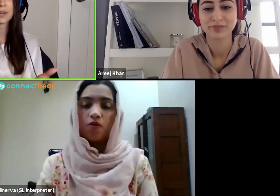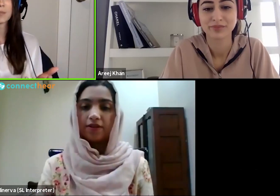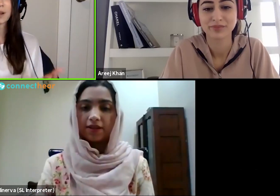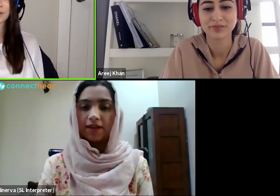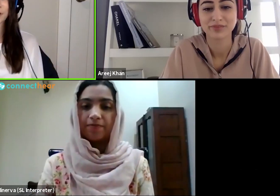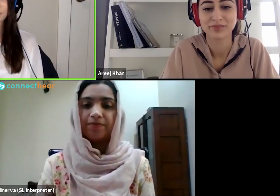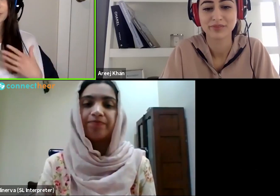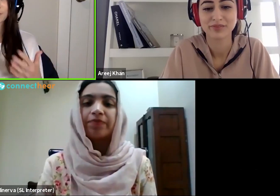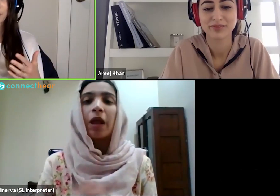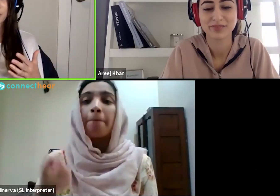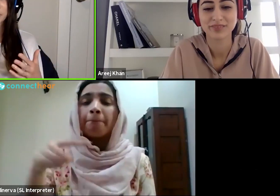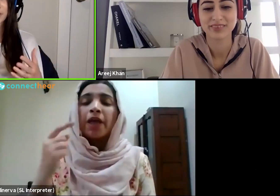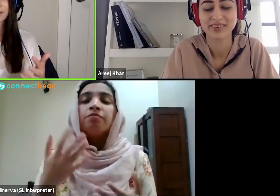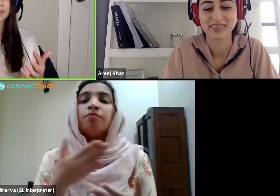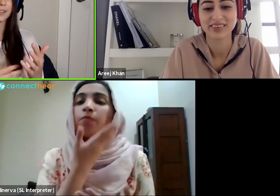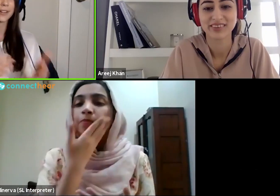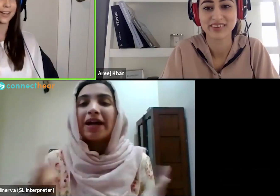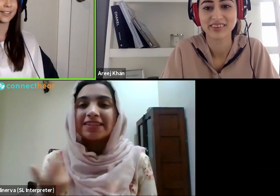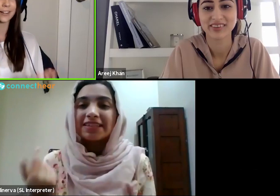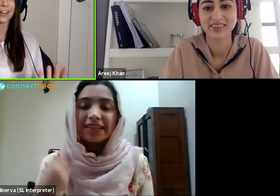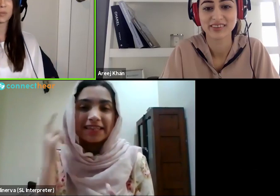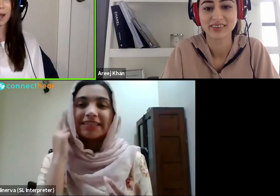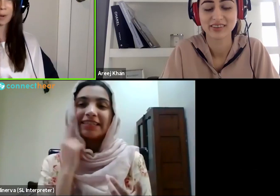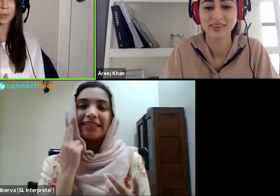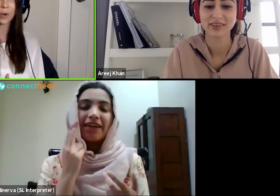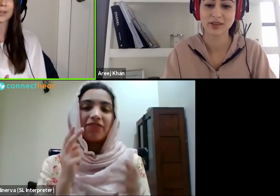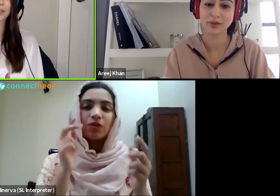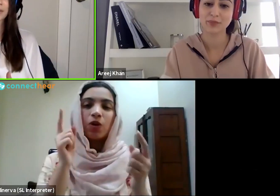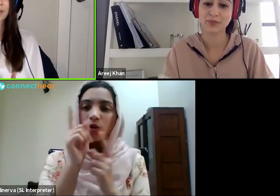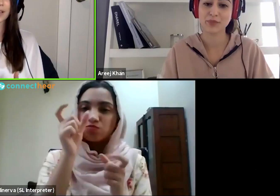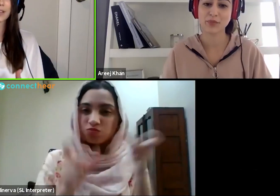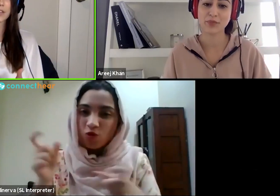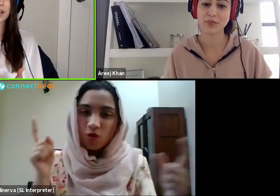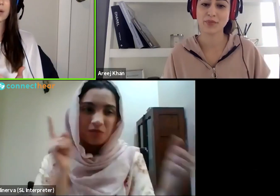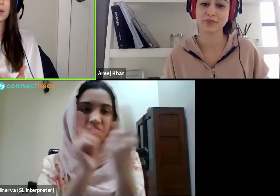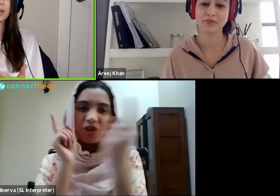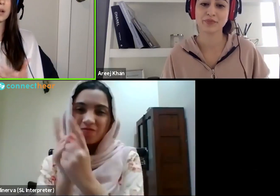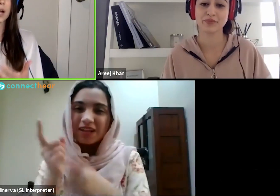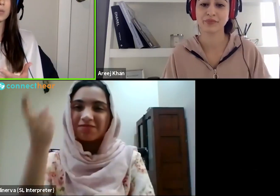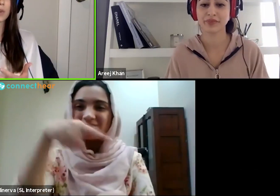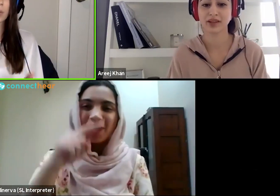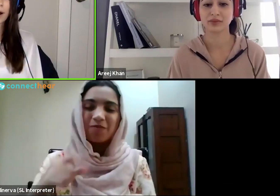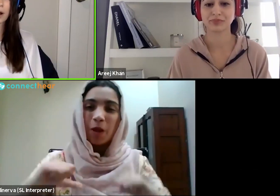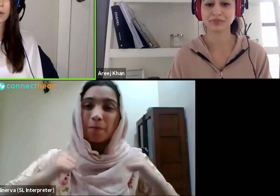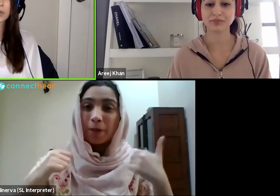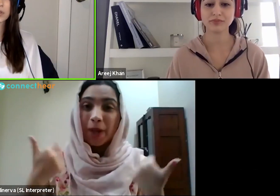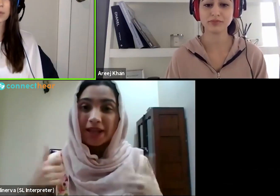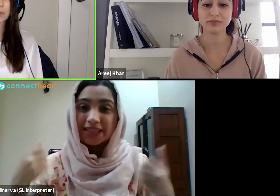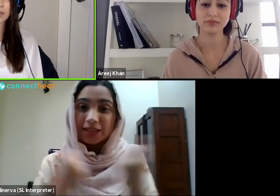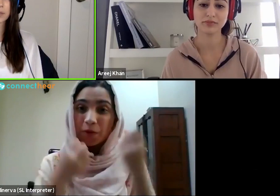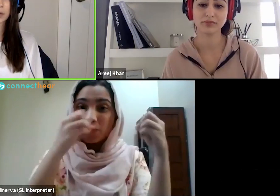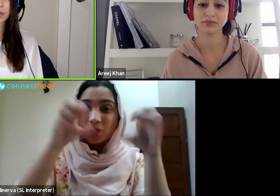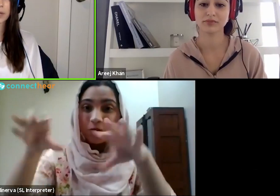love meeting my other friends who are deaf and hard of hearing, connecting and empowering one another, because, for a while I was